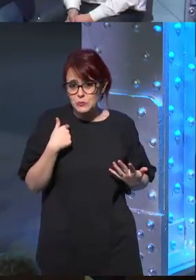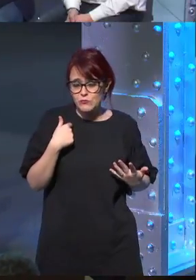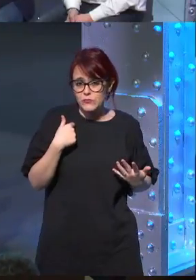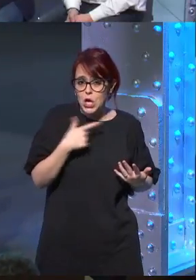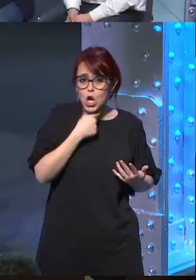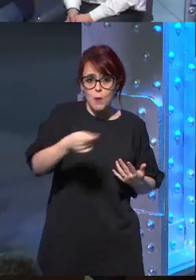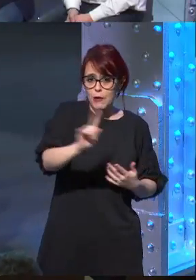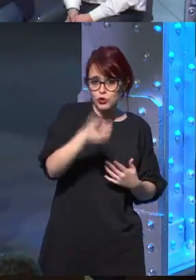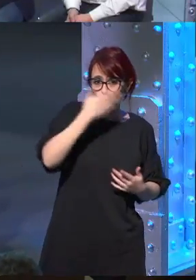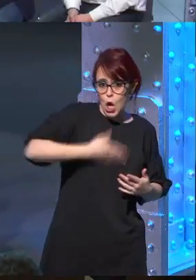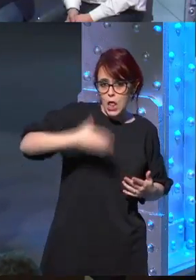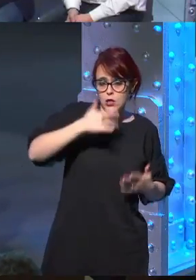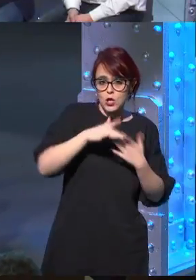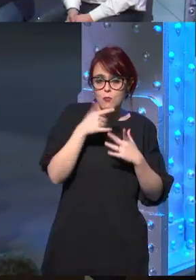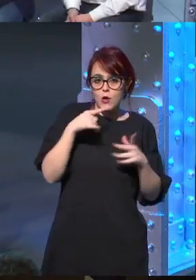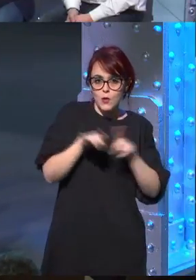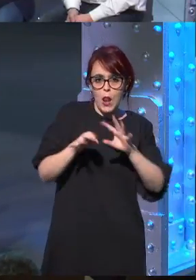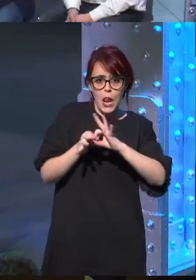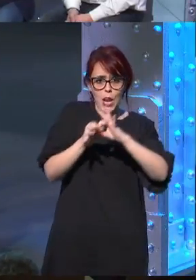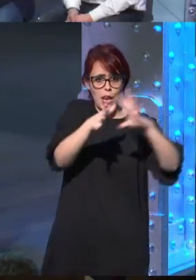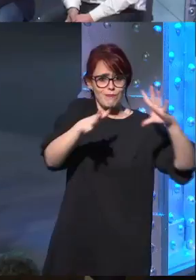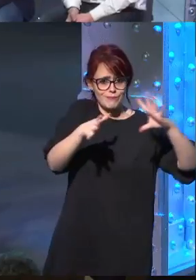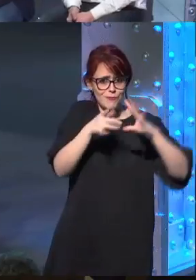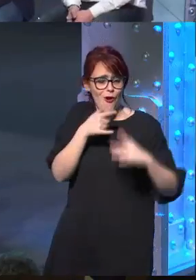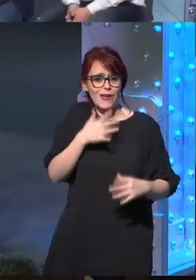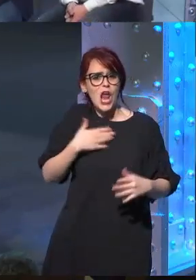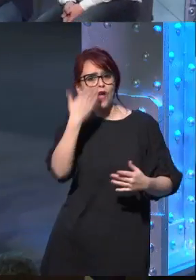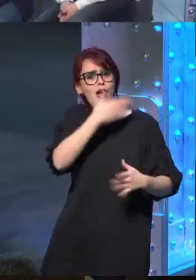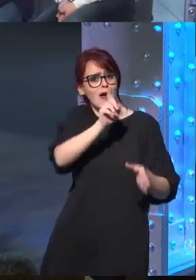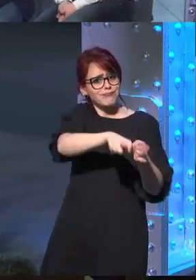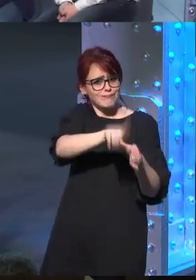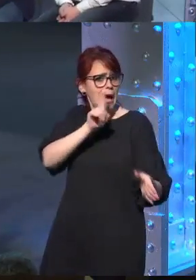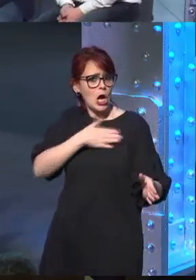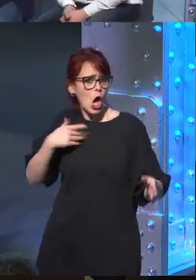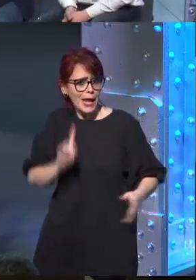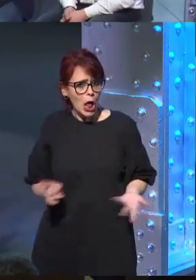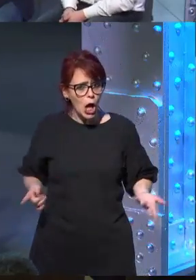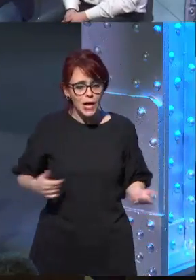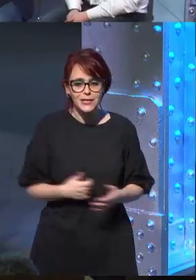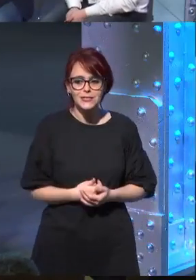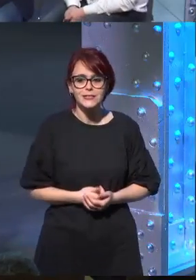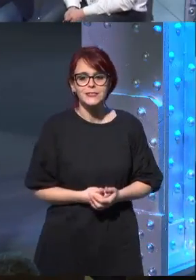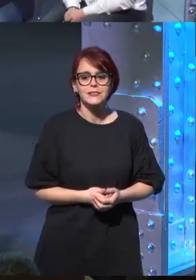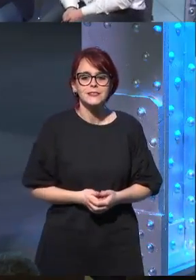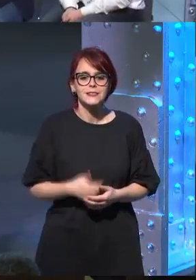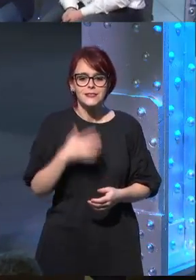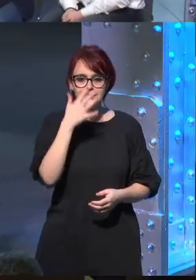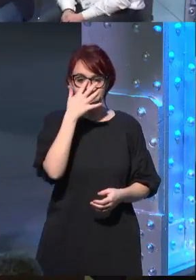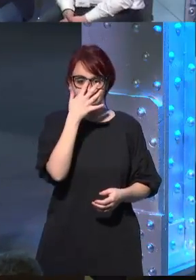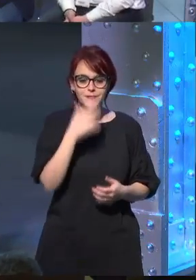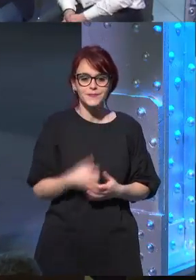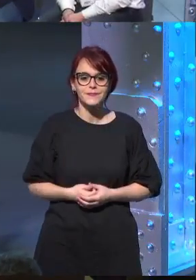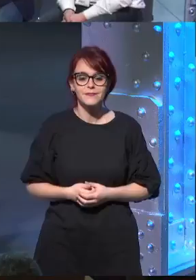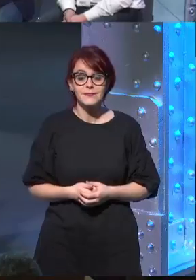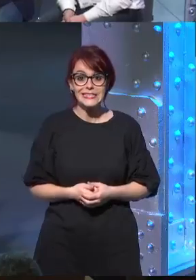a paper to upload my pics, and I don't want that. I don't like my school, and I don't want people to know that I